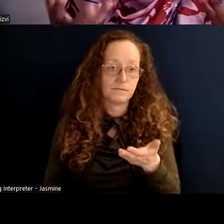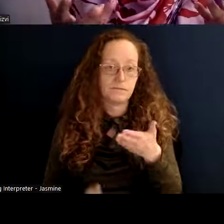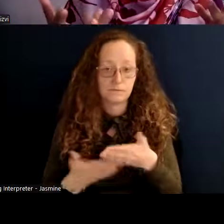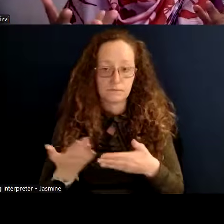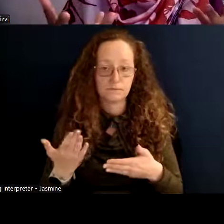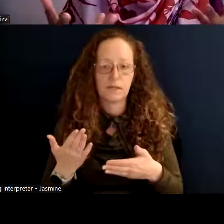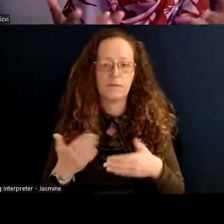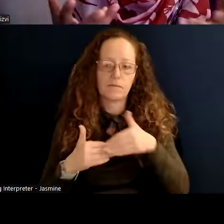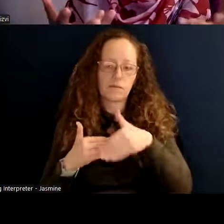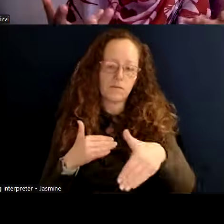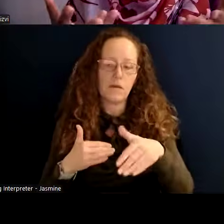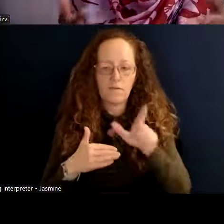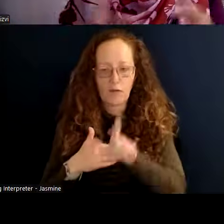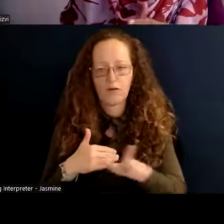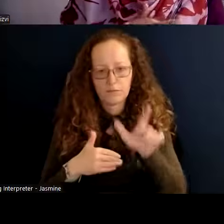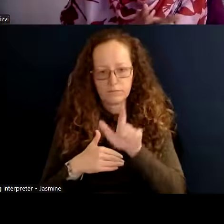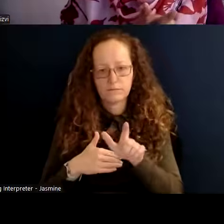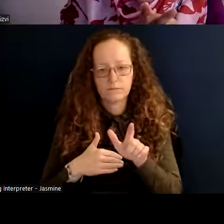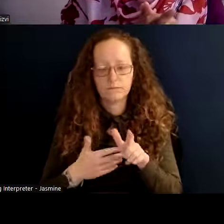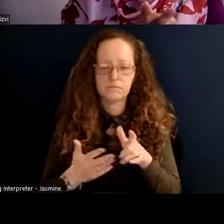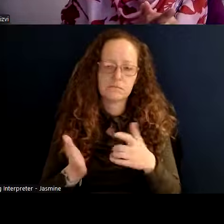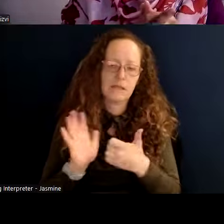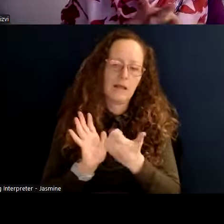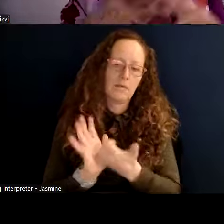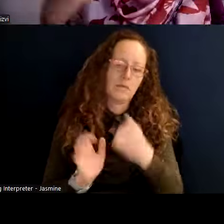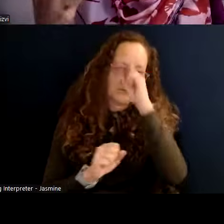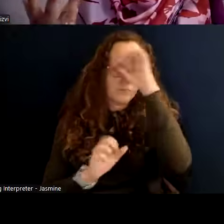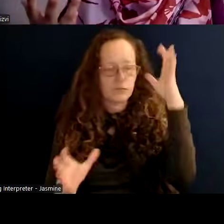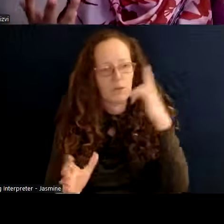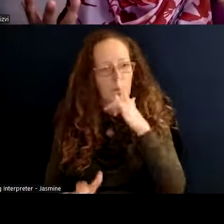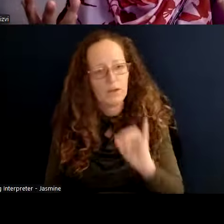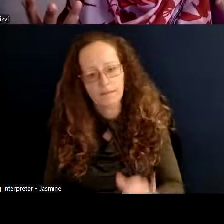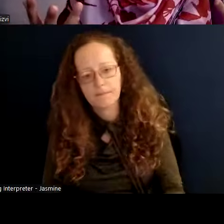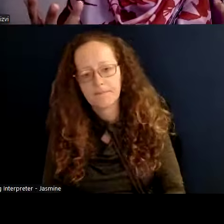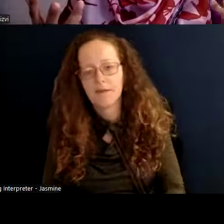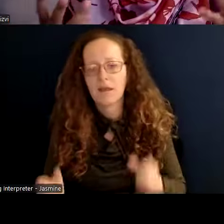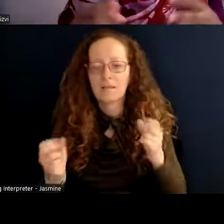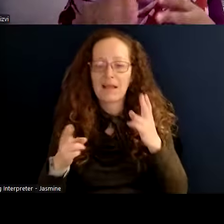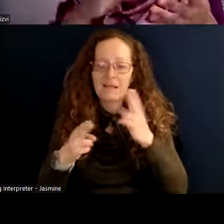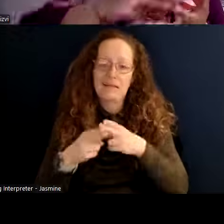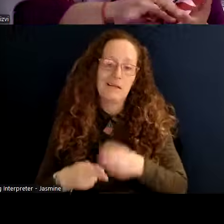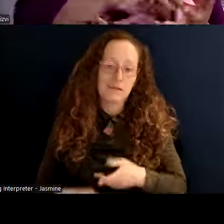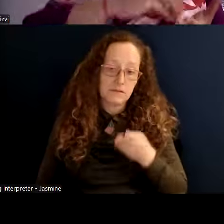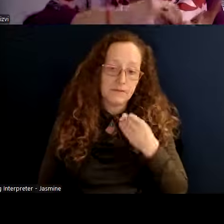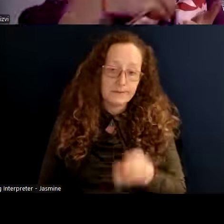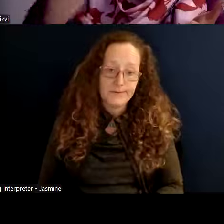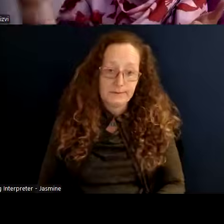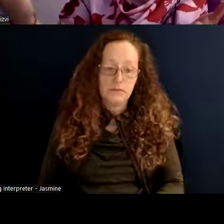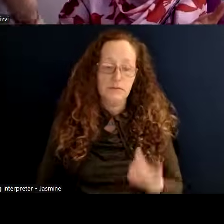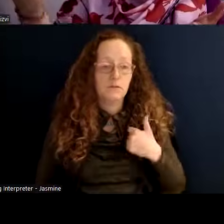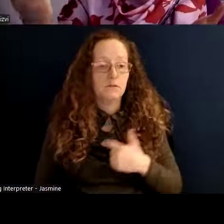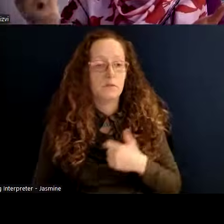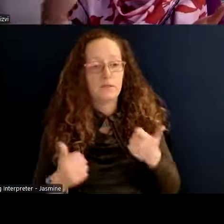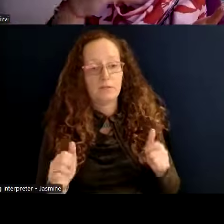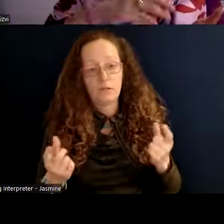archives, just to give you some sense of what they look like. There's so many people who are mentioned in the archive, right? And so one of the things that we've tried to do in order